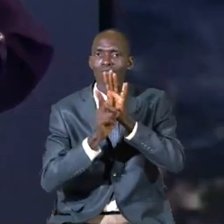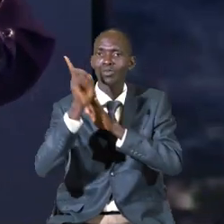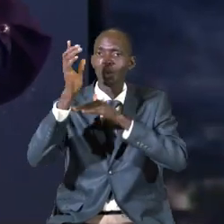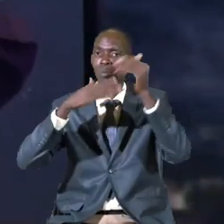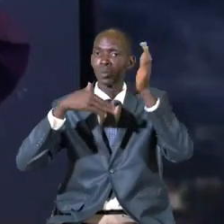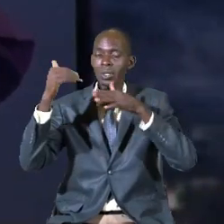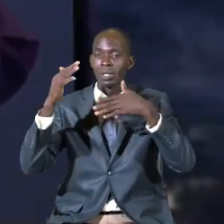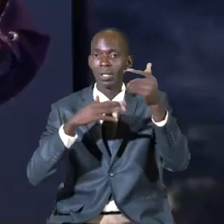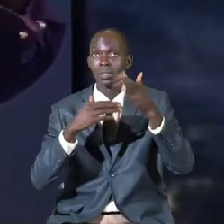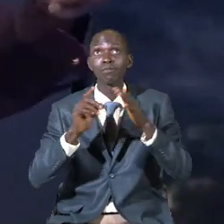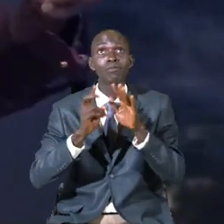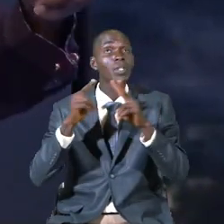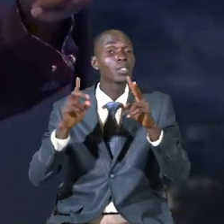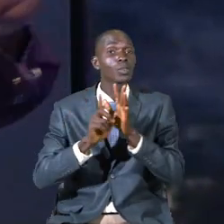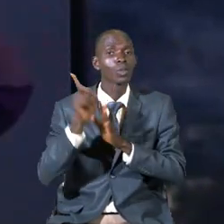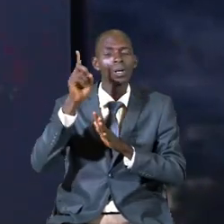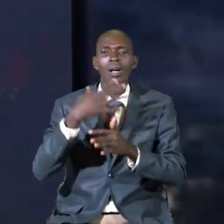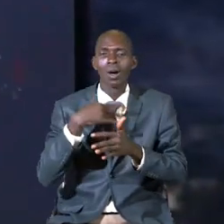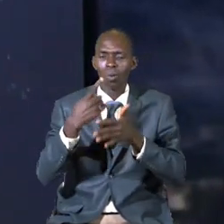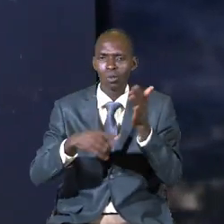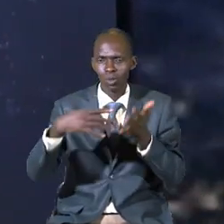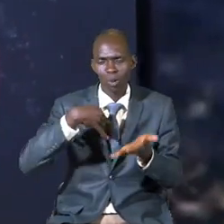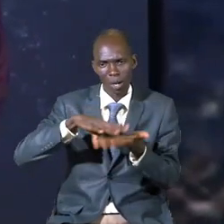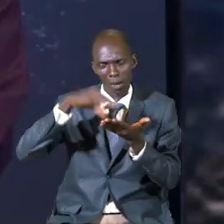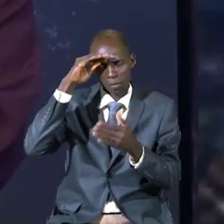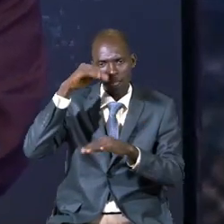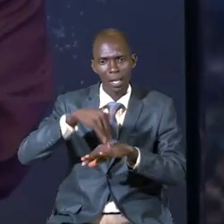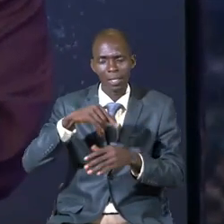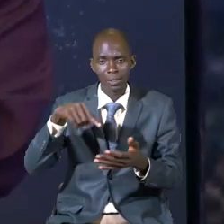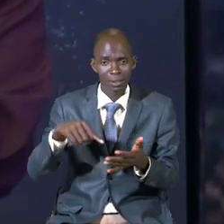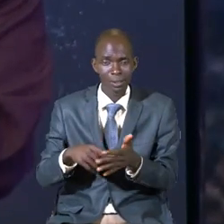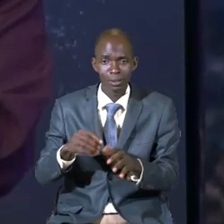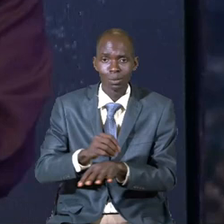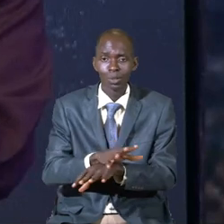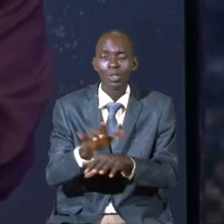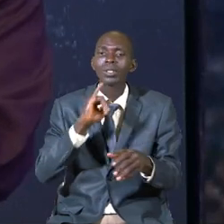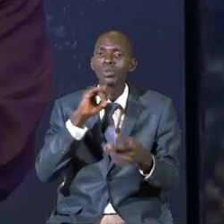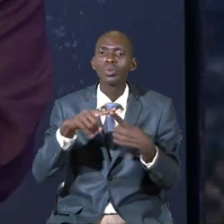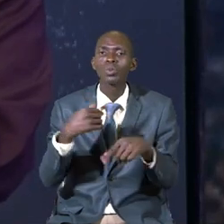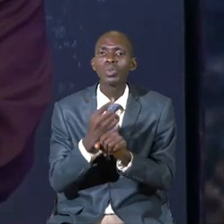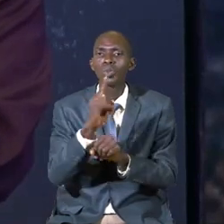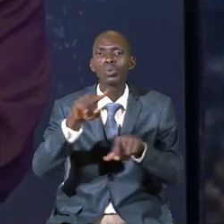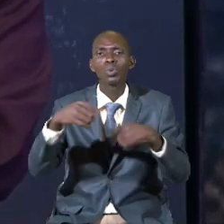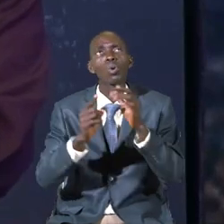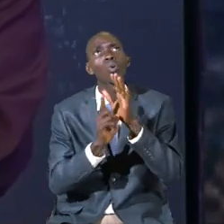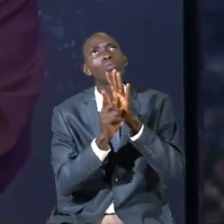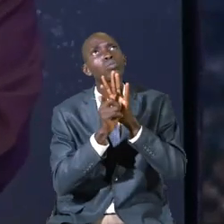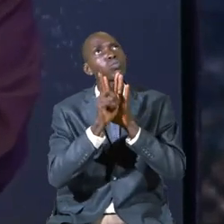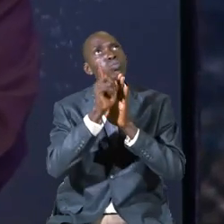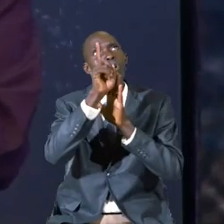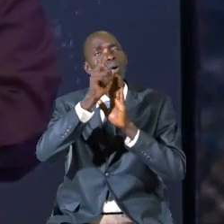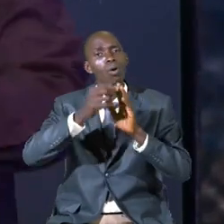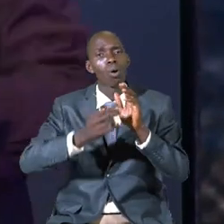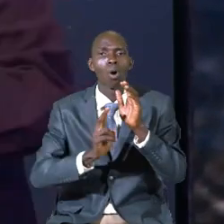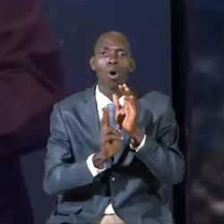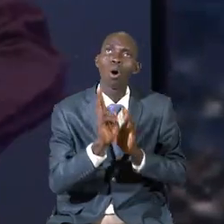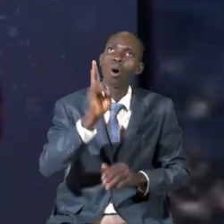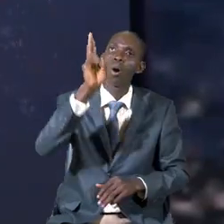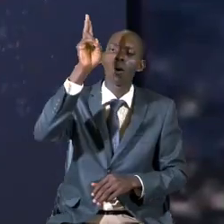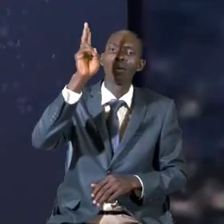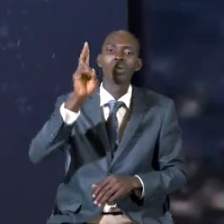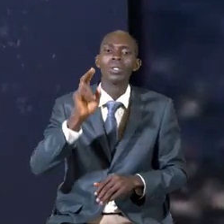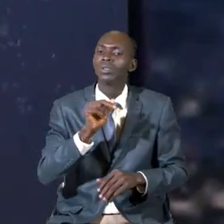this impact convocation is to make you tower is to make you go up towering not